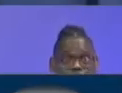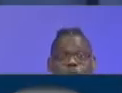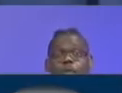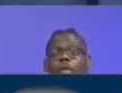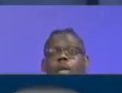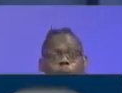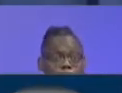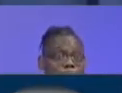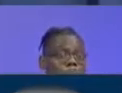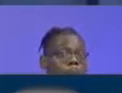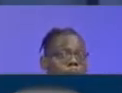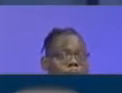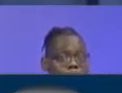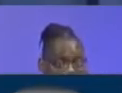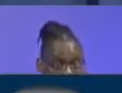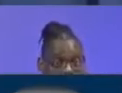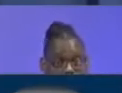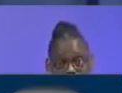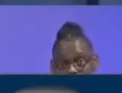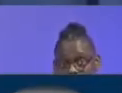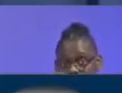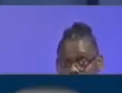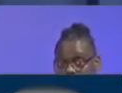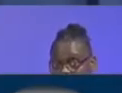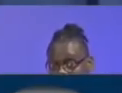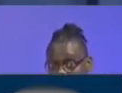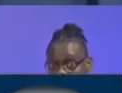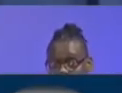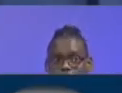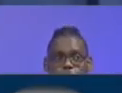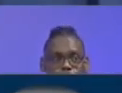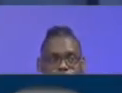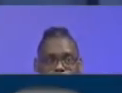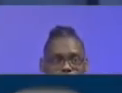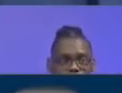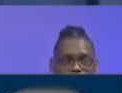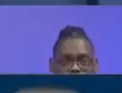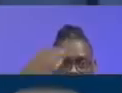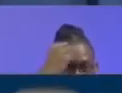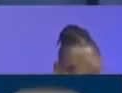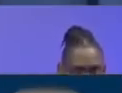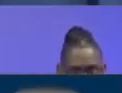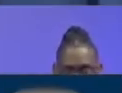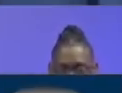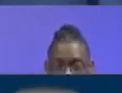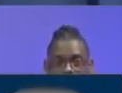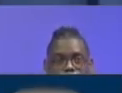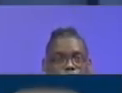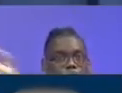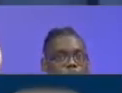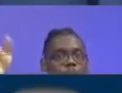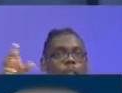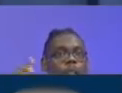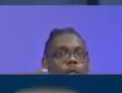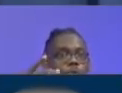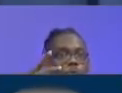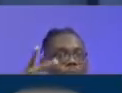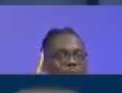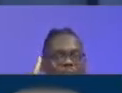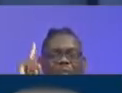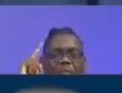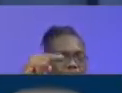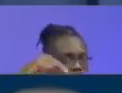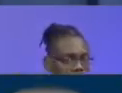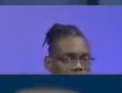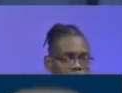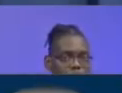13th, we came to the public and announced that we had detected our first case of the Omicron variant in a